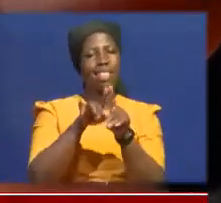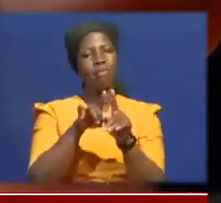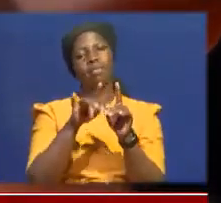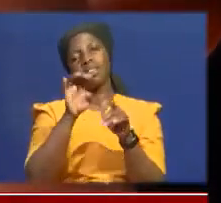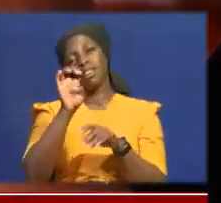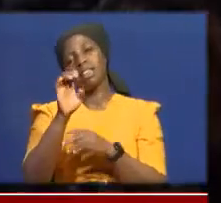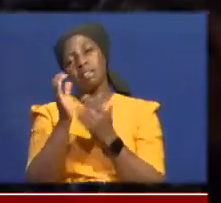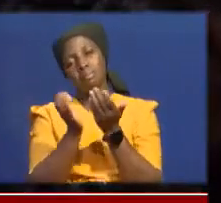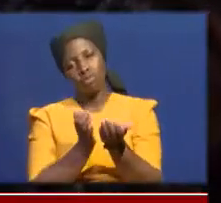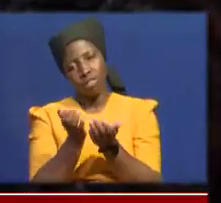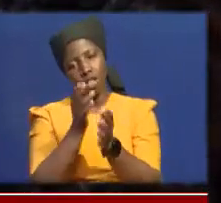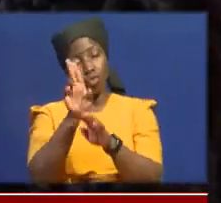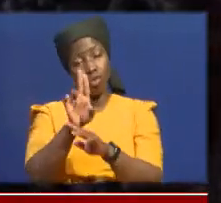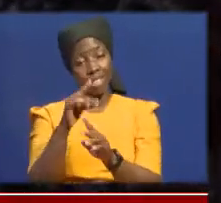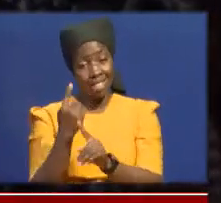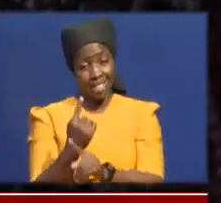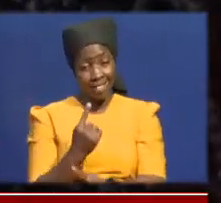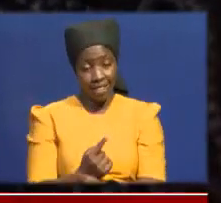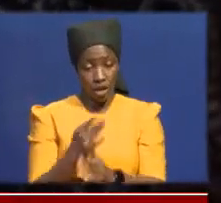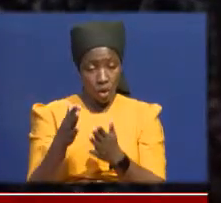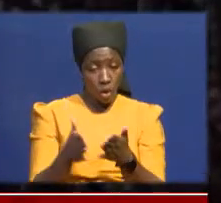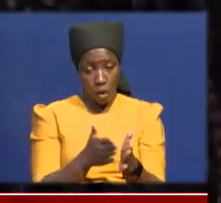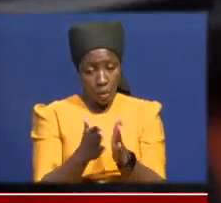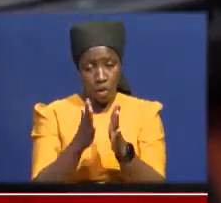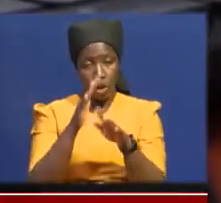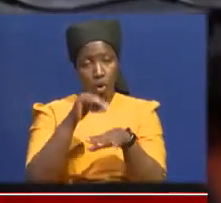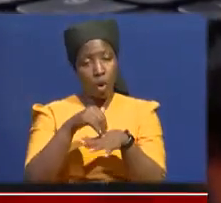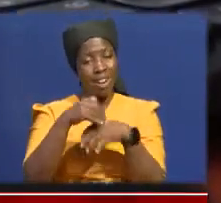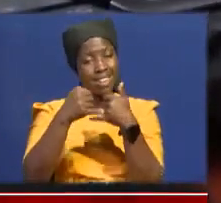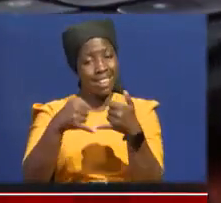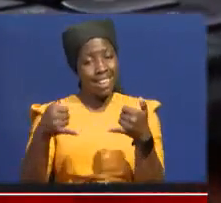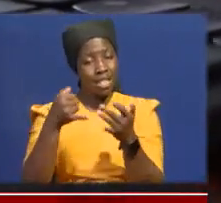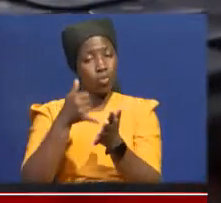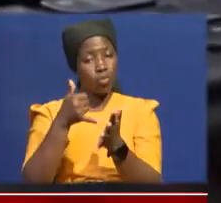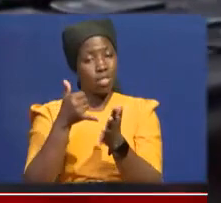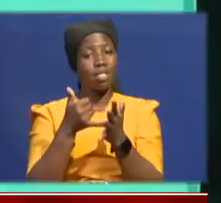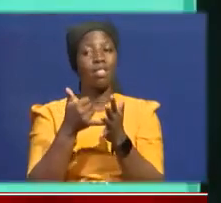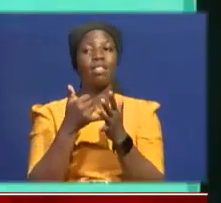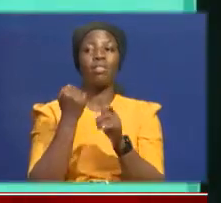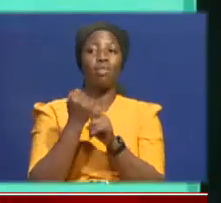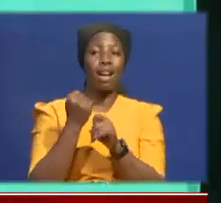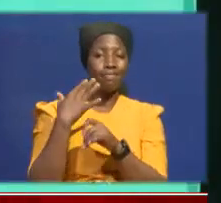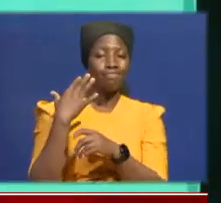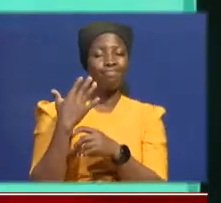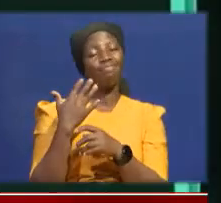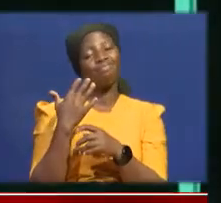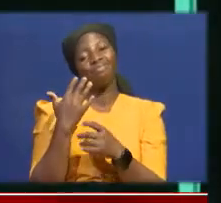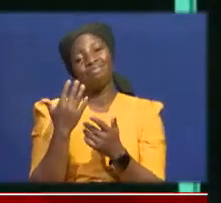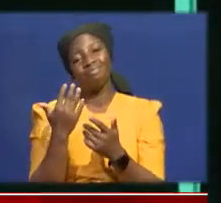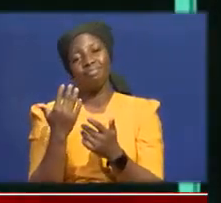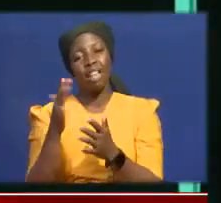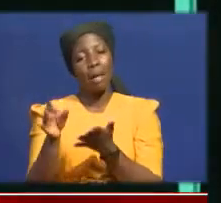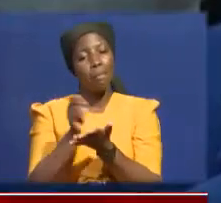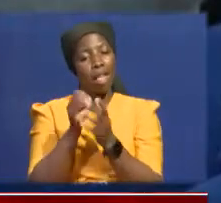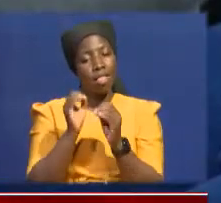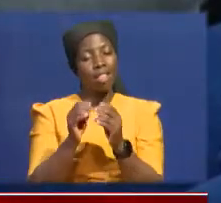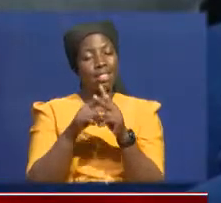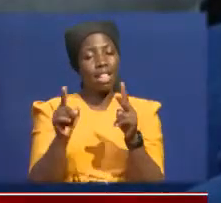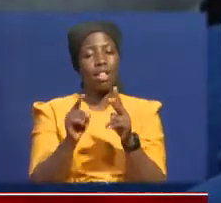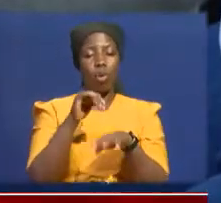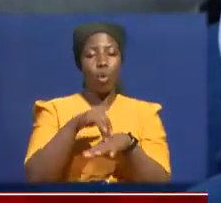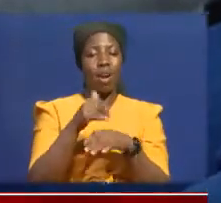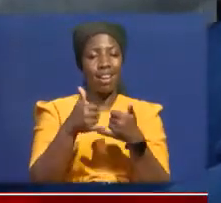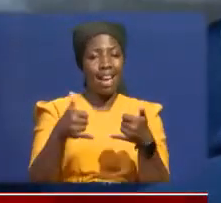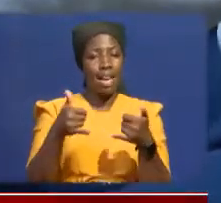tap into a wide range of online opportunities, including freelancing, starting online businesses, and participating